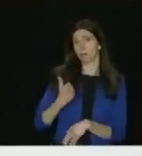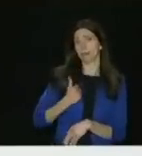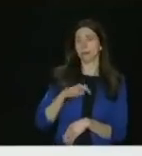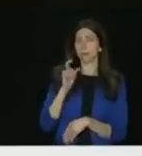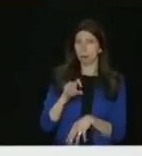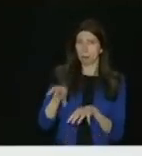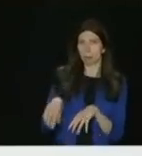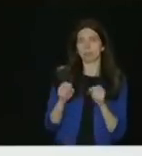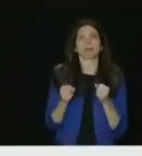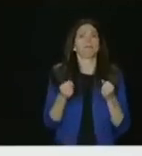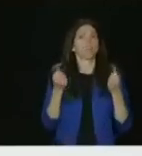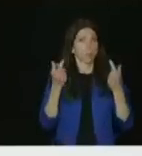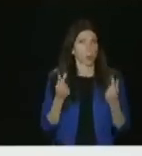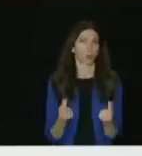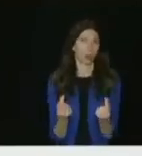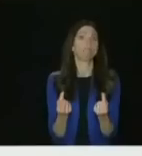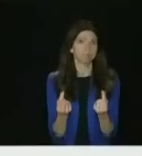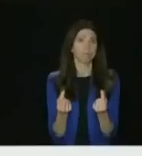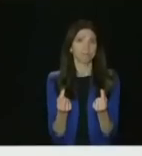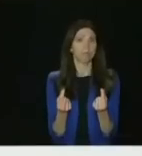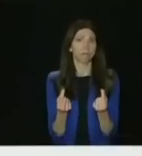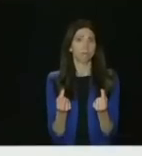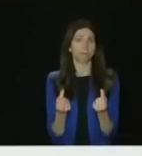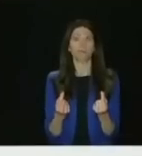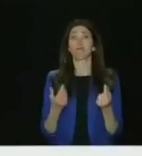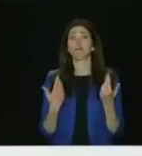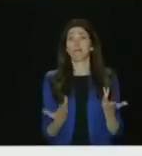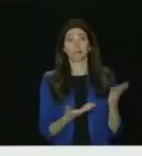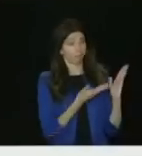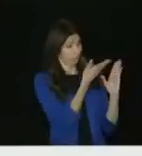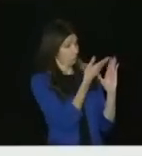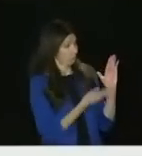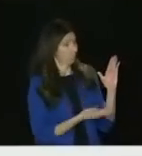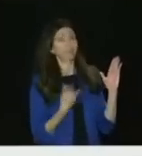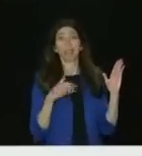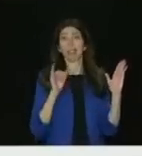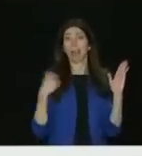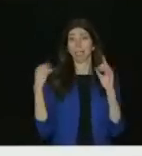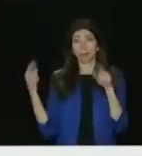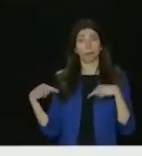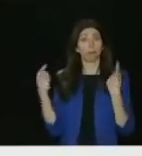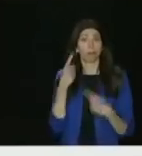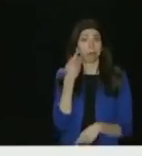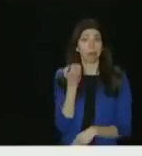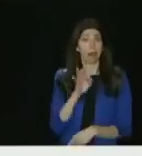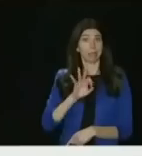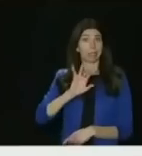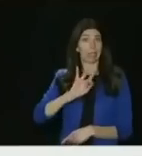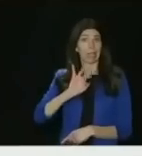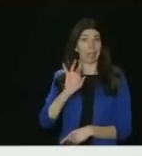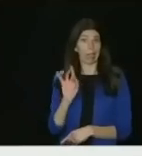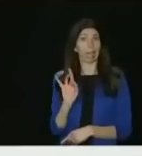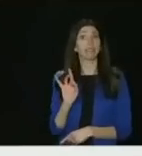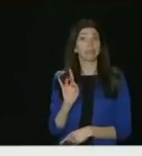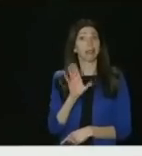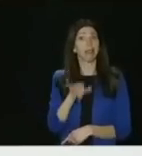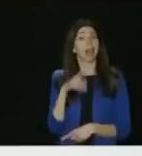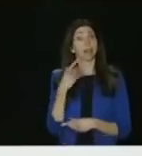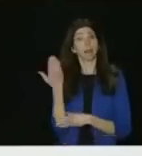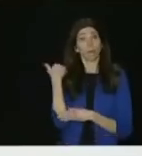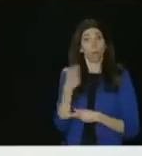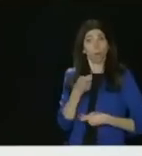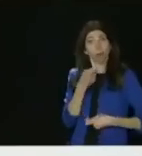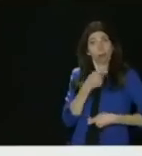mesures d'urgence existe. The Emergency Measures Act has existed since 1988 and replaced the War Measures